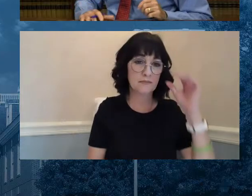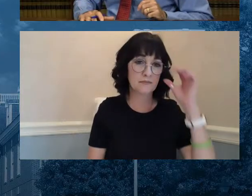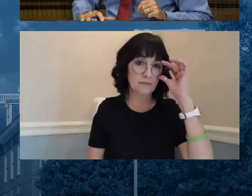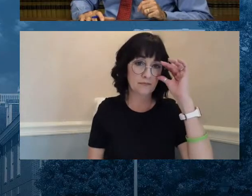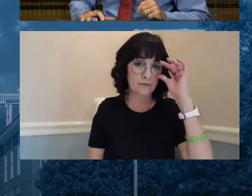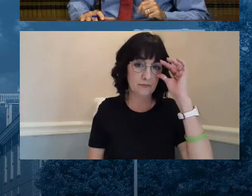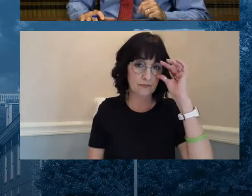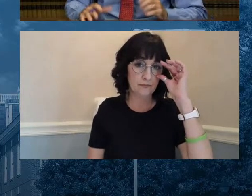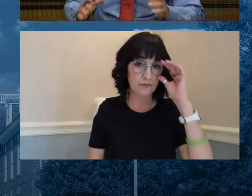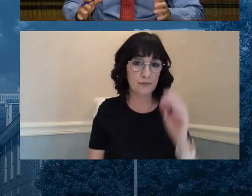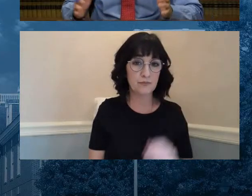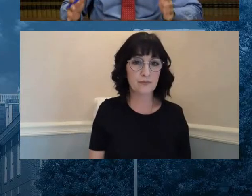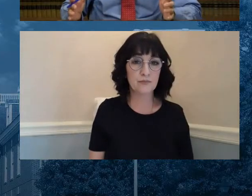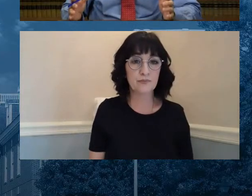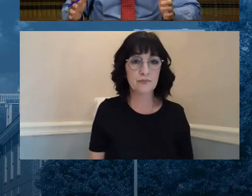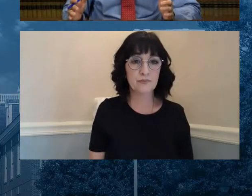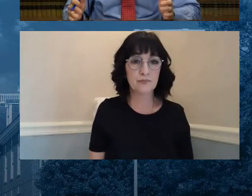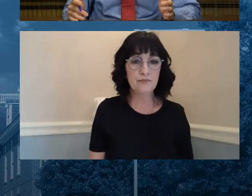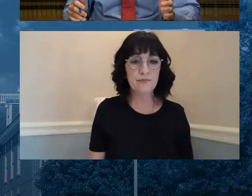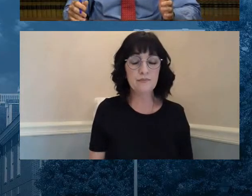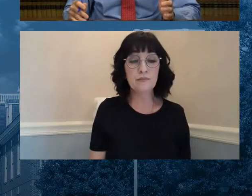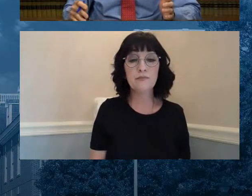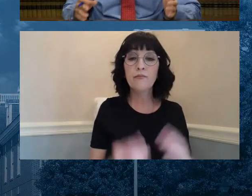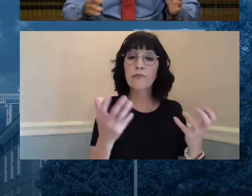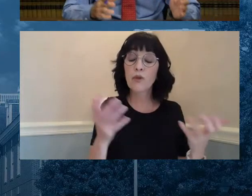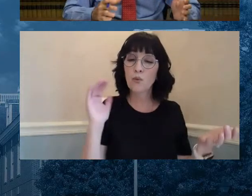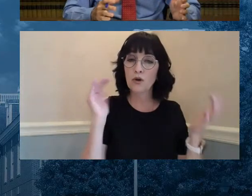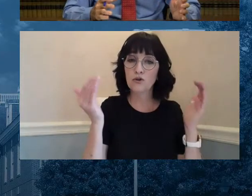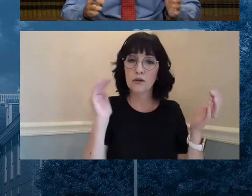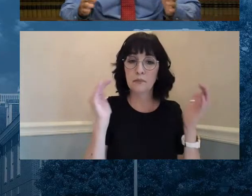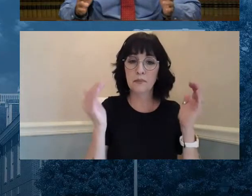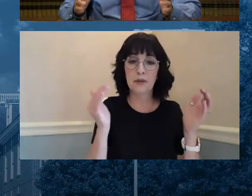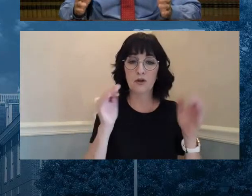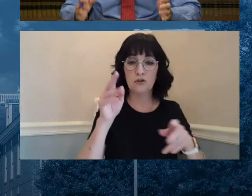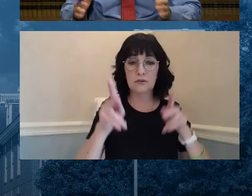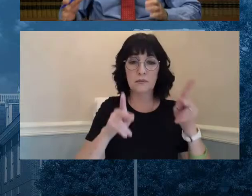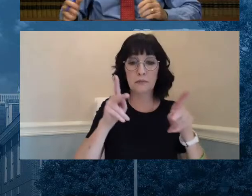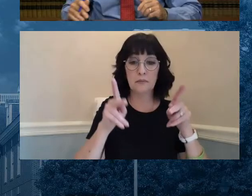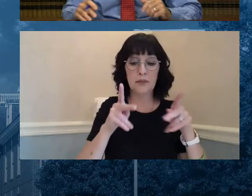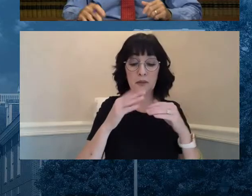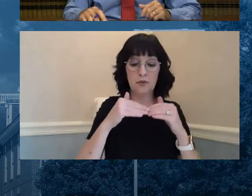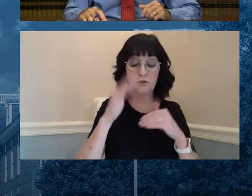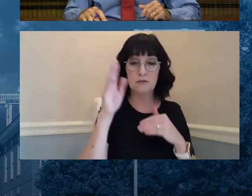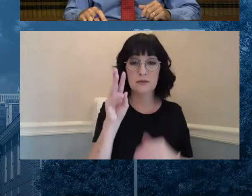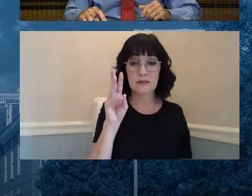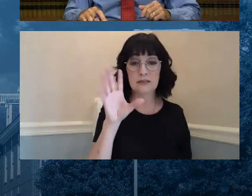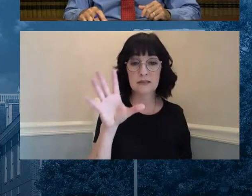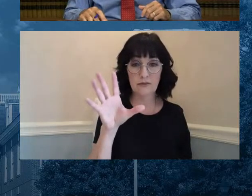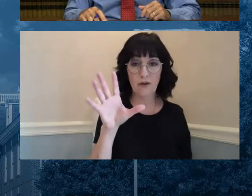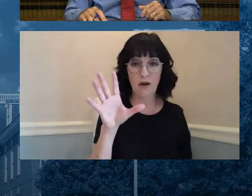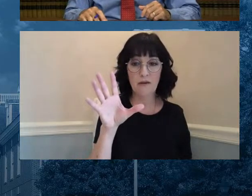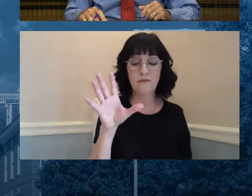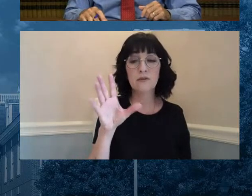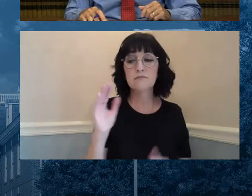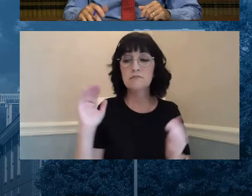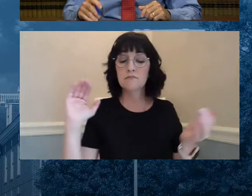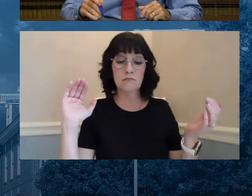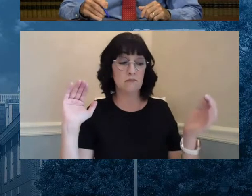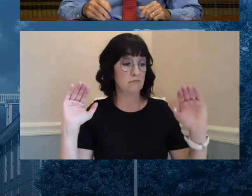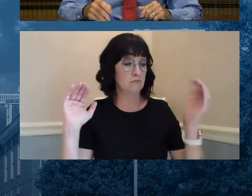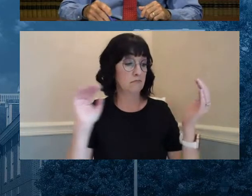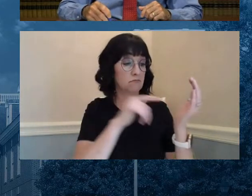compared to with the persons of 65 and over and those younger than 65. And you can